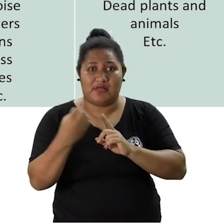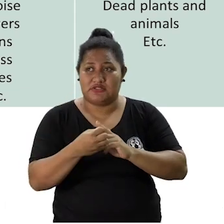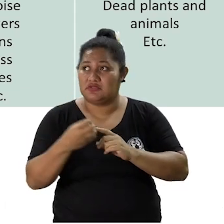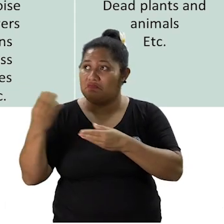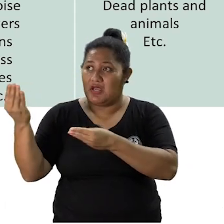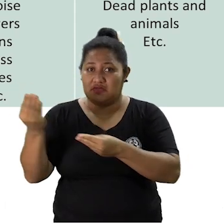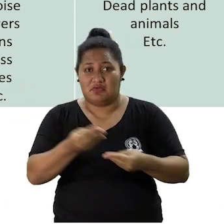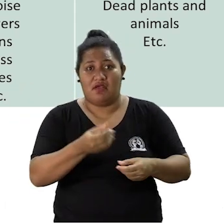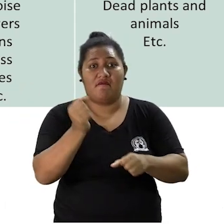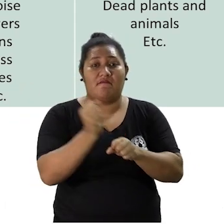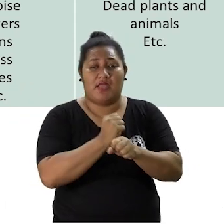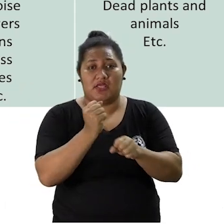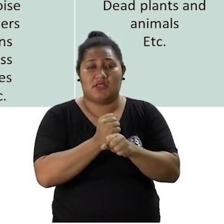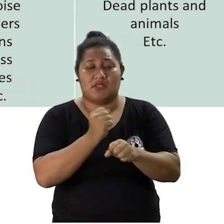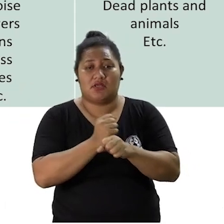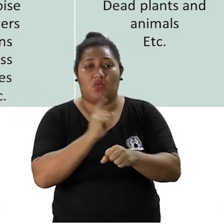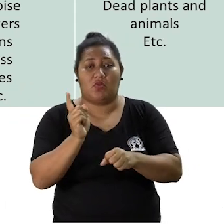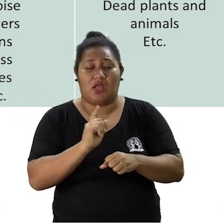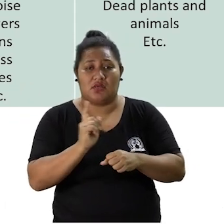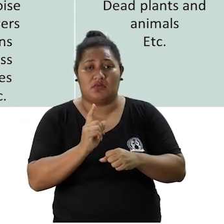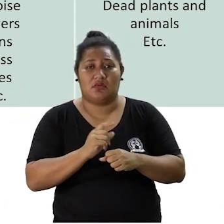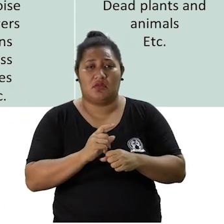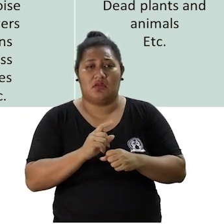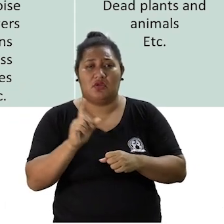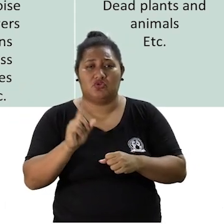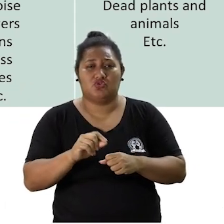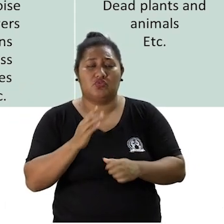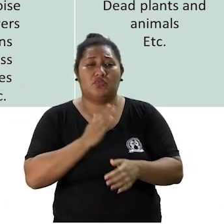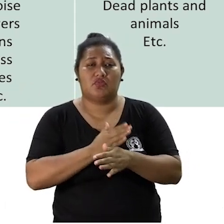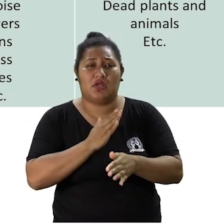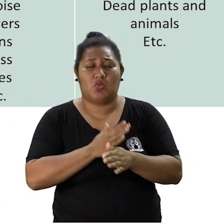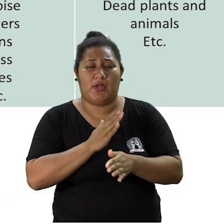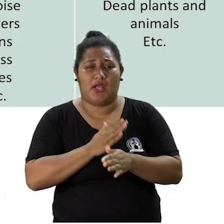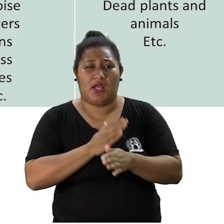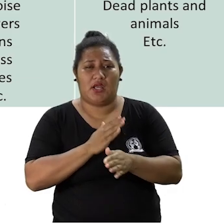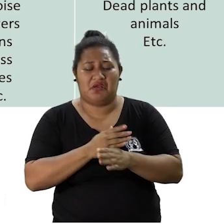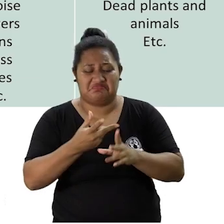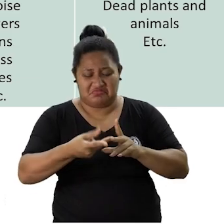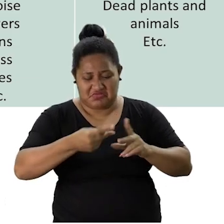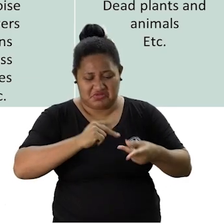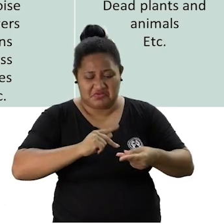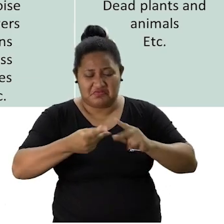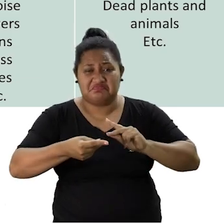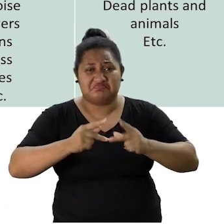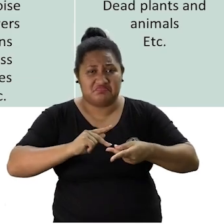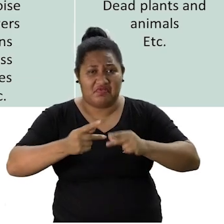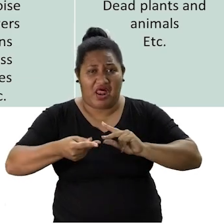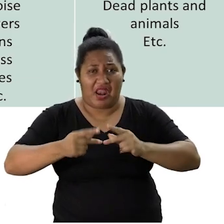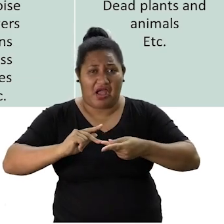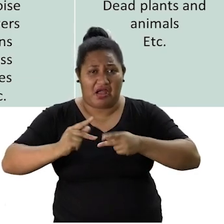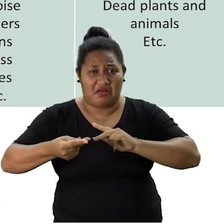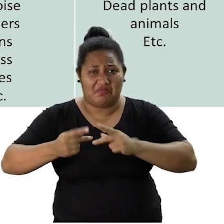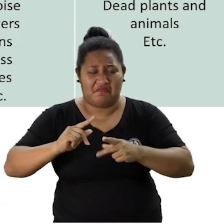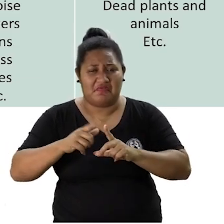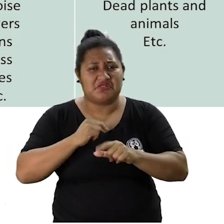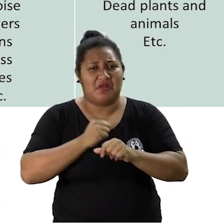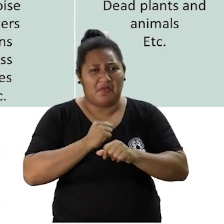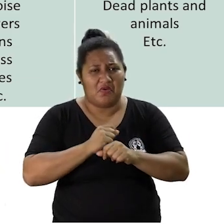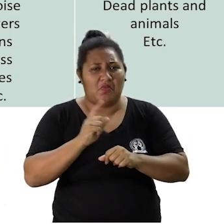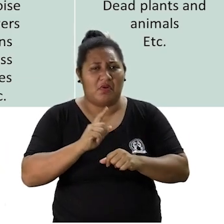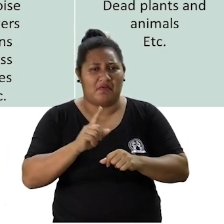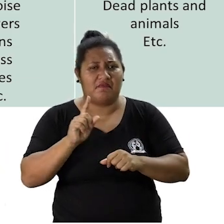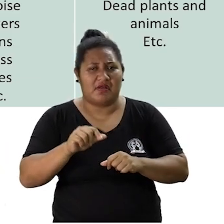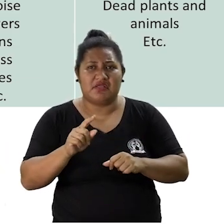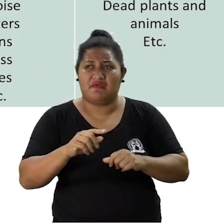E whai ai whaatino ai tātou ngā luenga tau lima. Moswa taita inga. Ia, e whai e fo